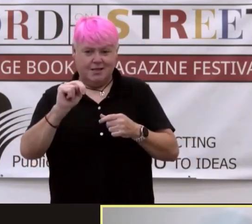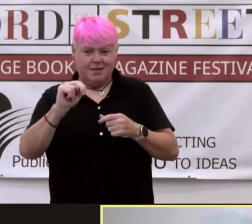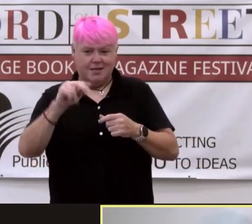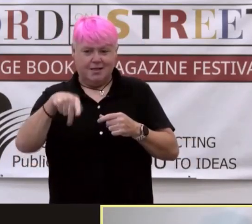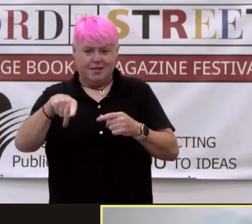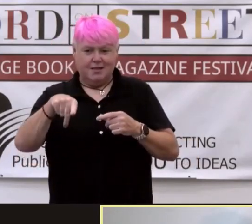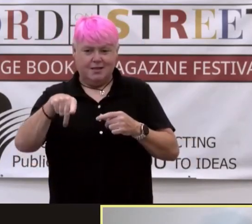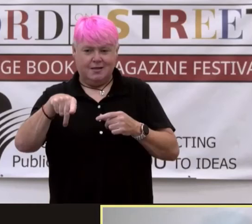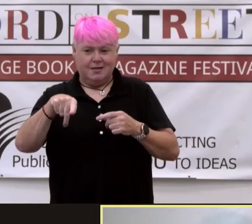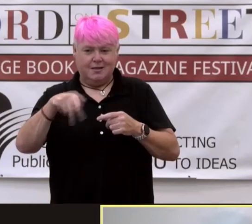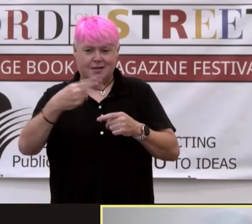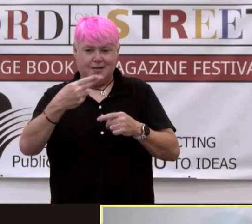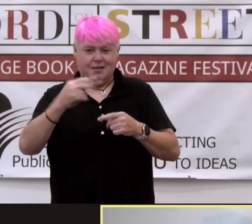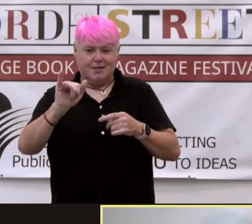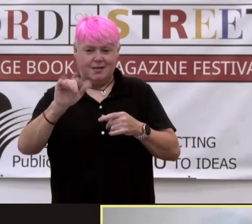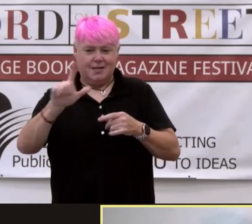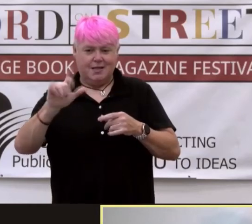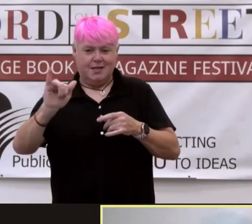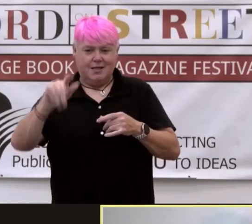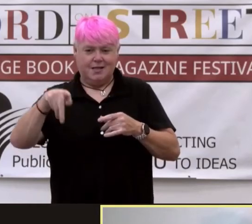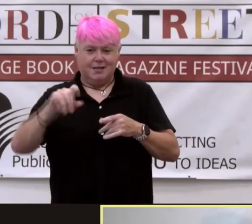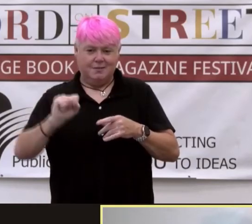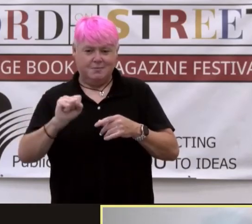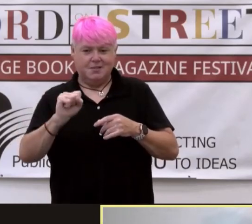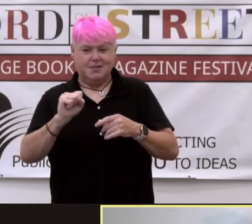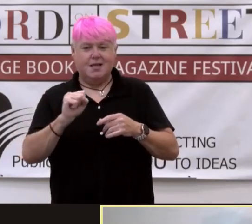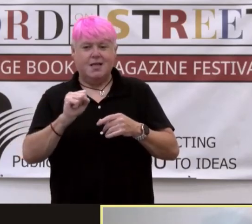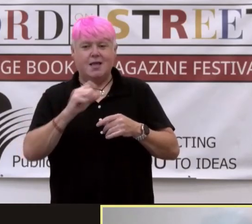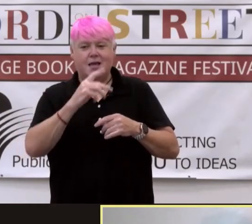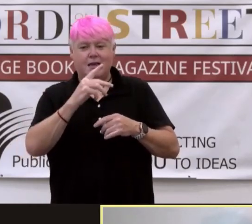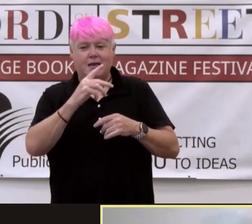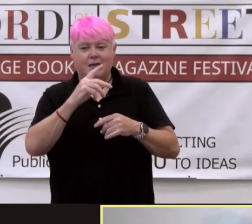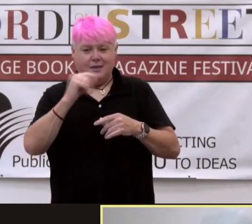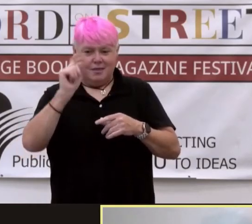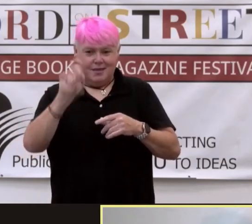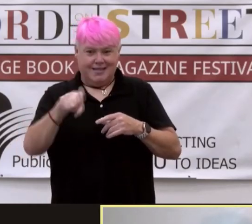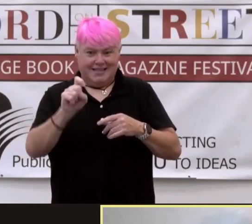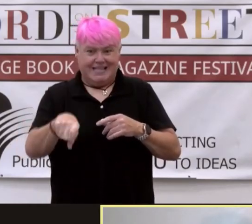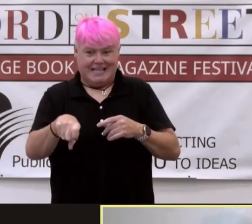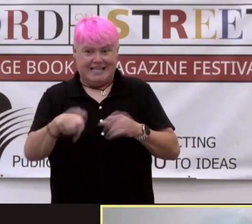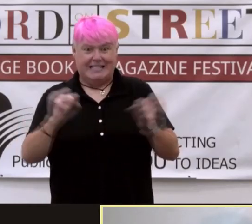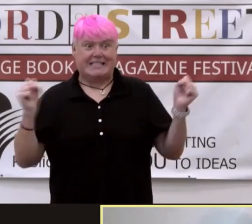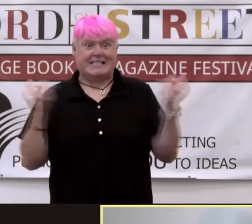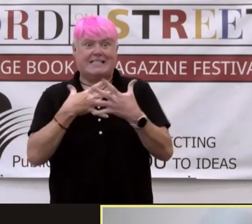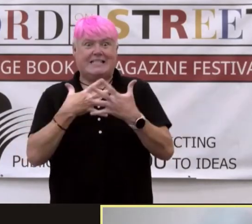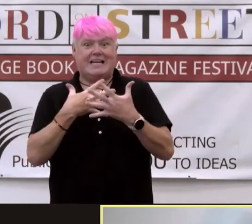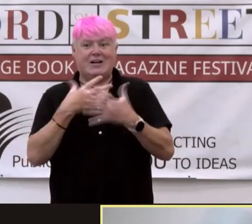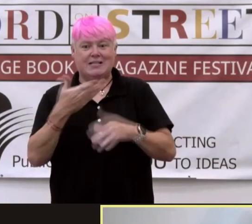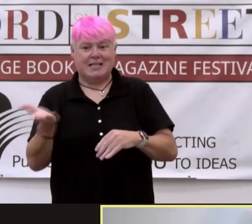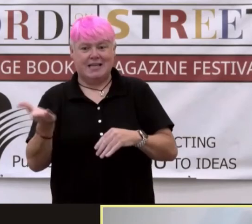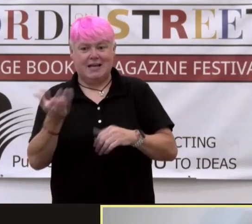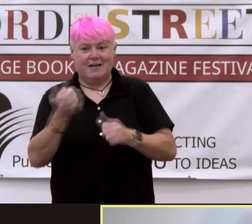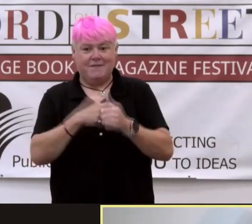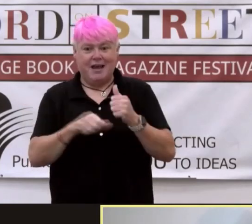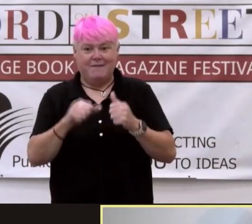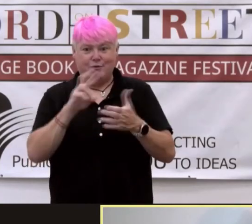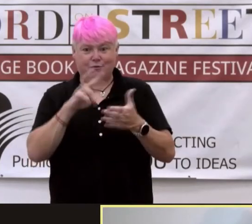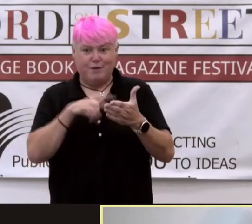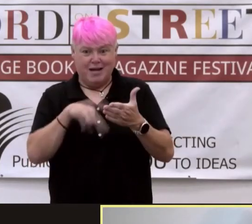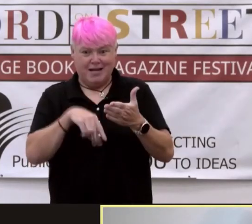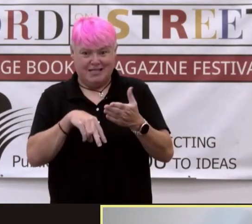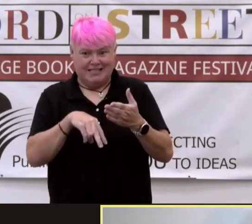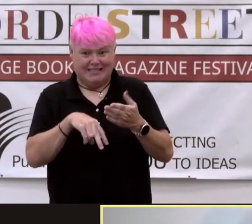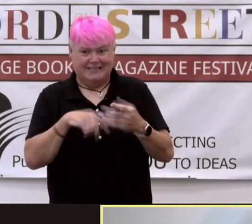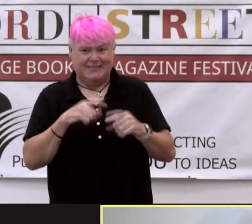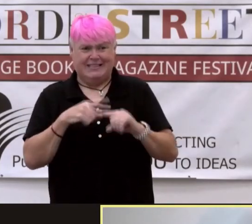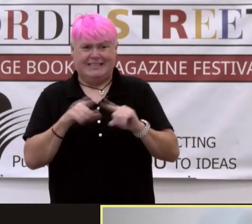I haven't. It's the scariest thing I've ever read. And it like plays in various genres kind